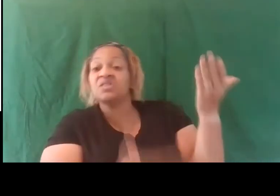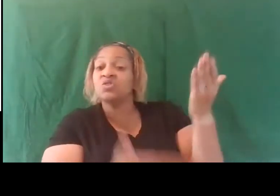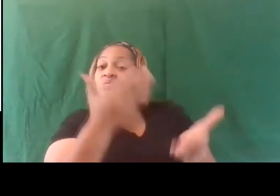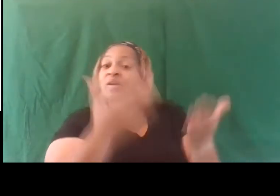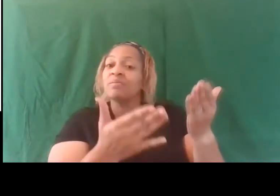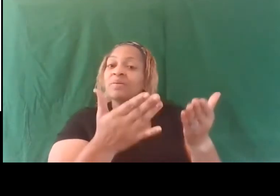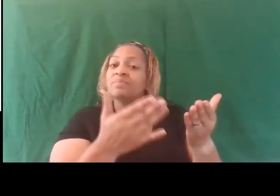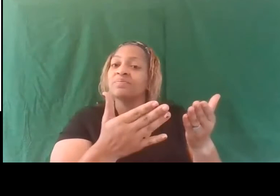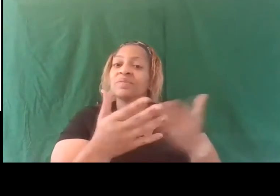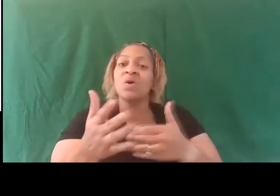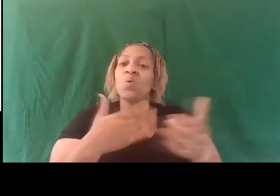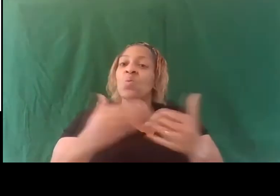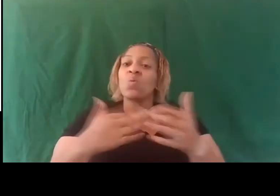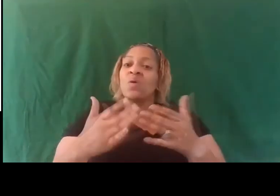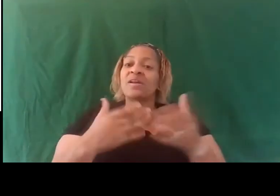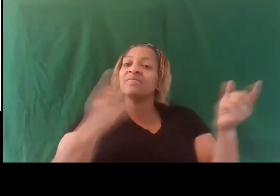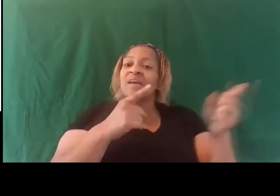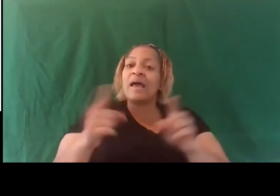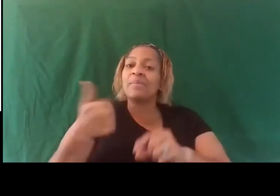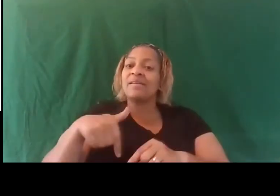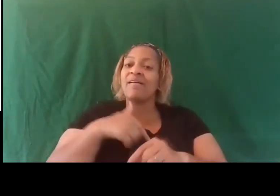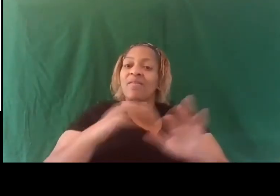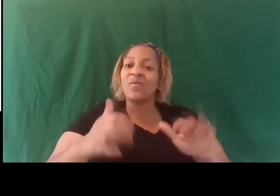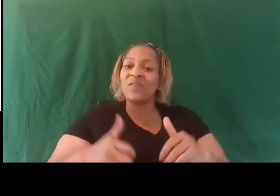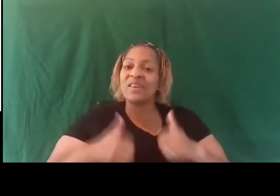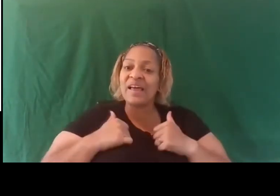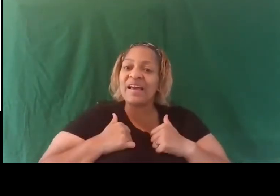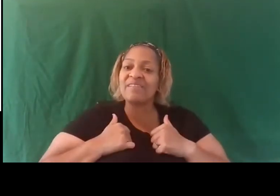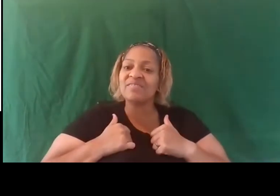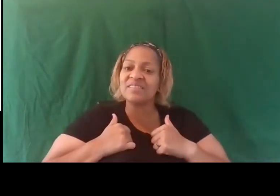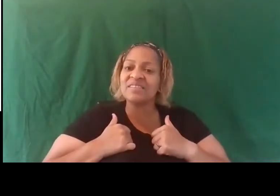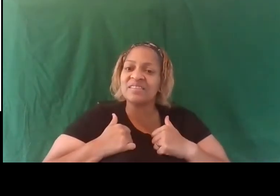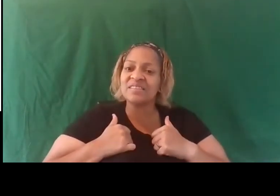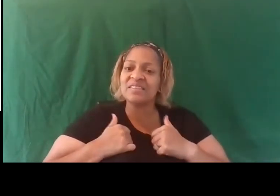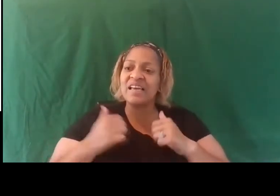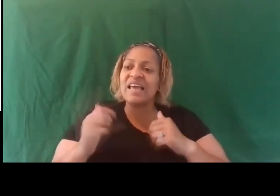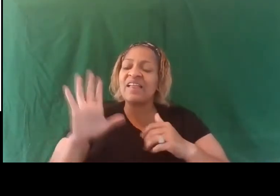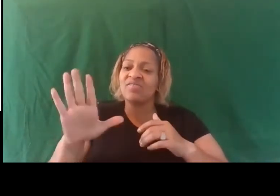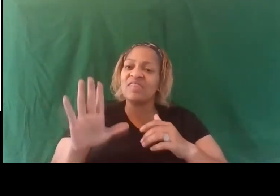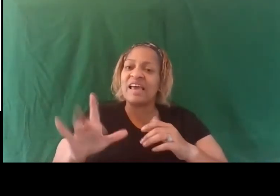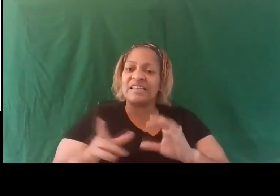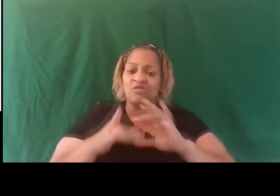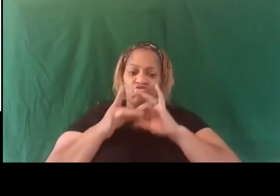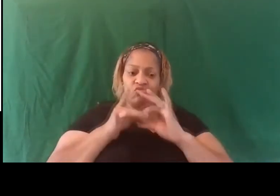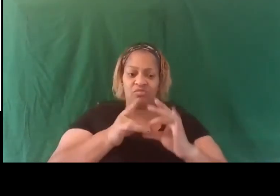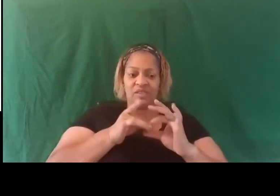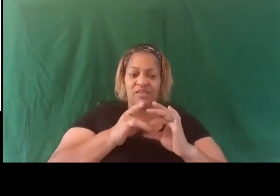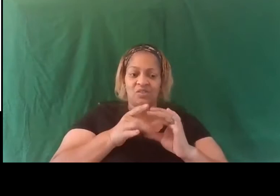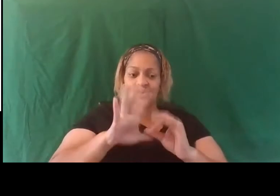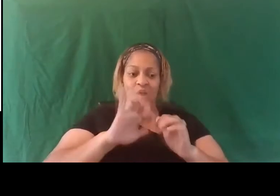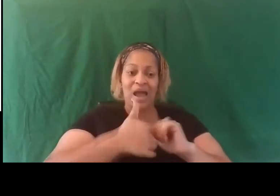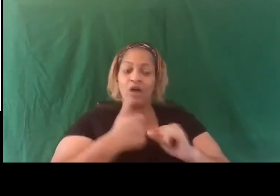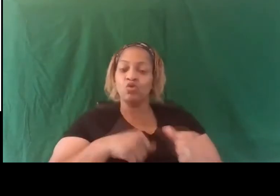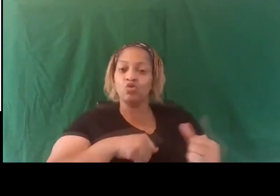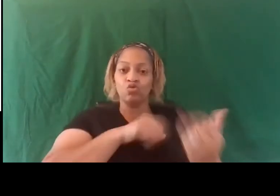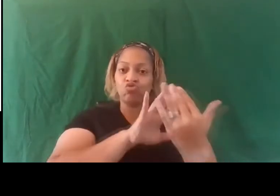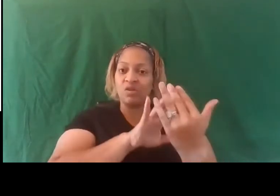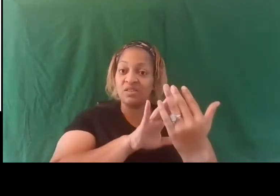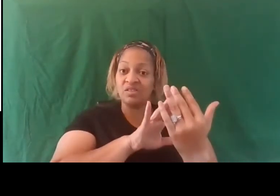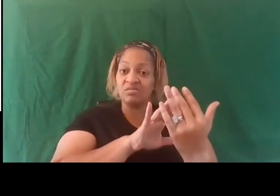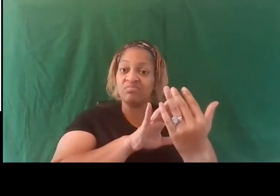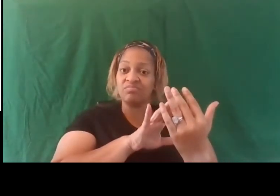Whatever is going on in our lives, it's relative to the manner in which we address it,